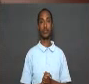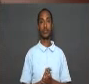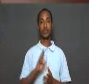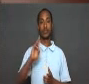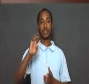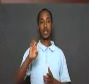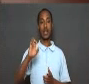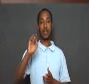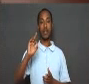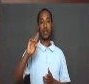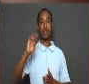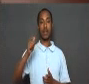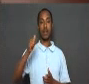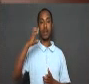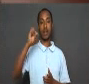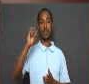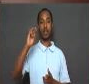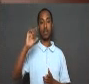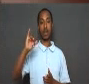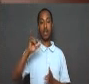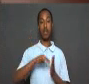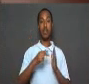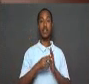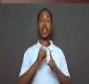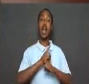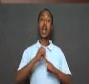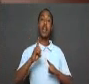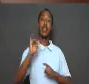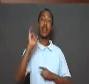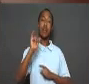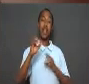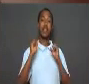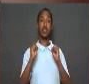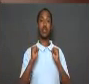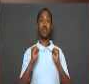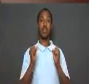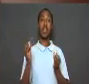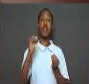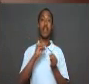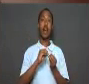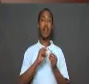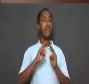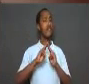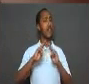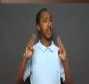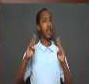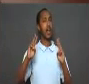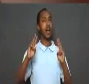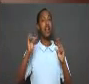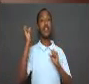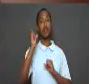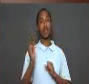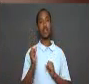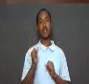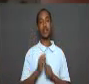Refractory means that the lining is able to remain strong, even at very high